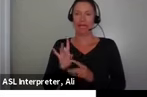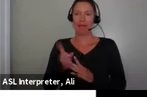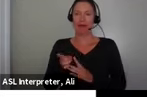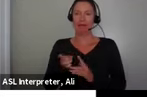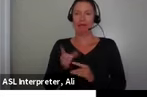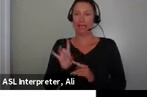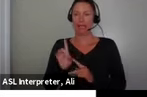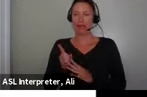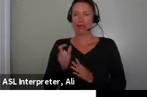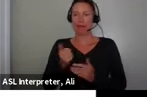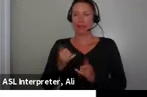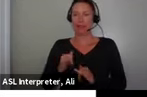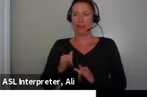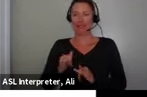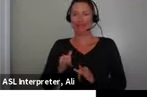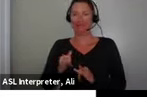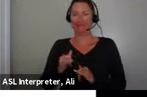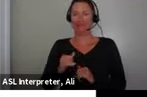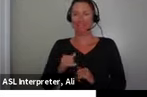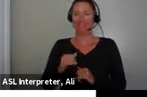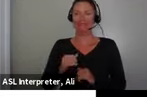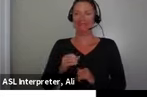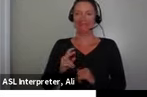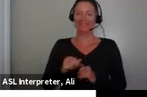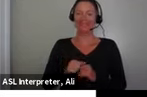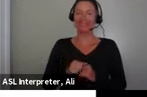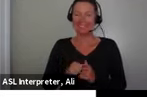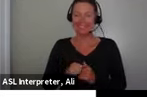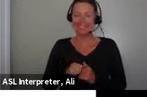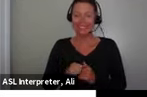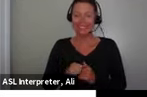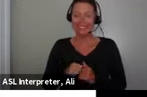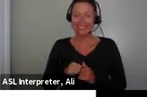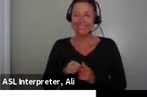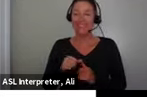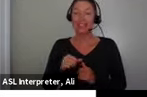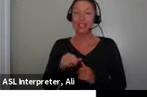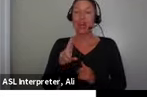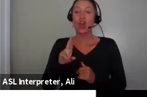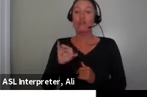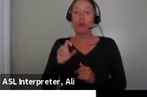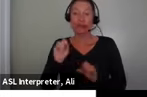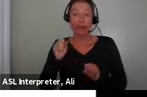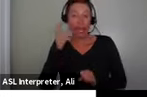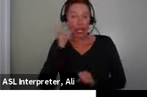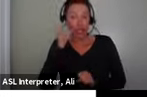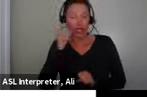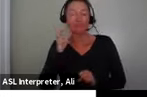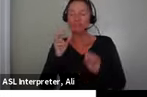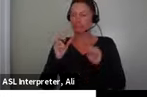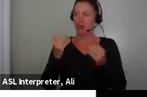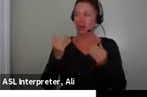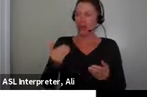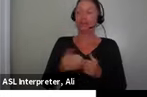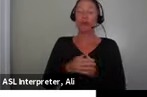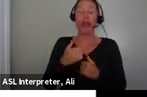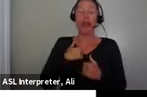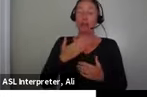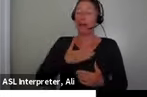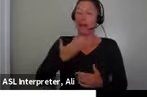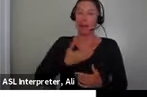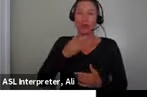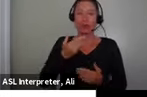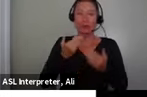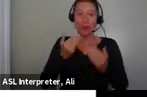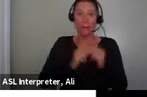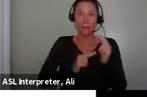Hello, can you hear me? Yes, we can. Robert, go ahead and ask your question. Okay, great. I just want to say I'm glad you're building this. I was